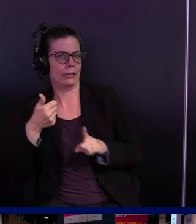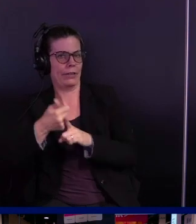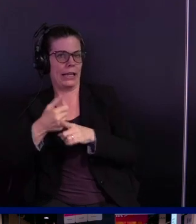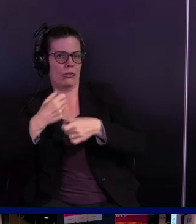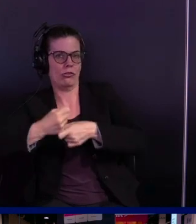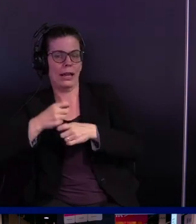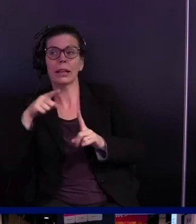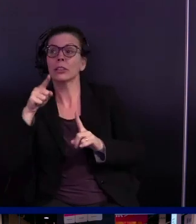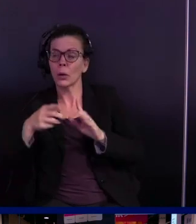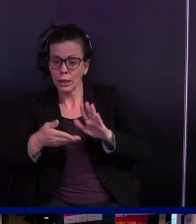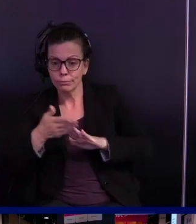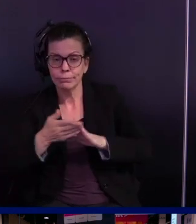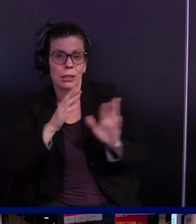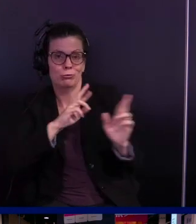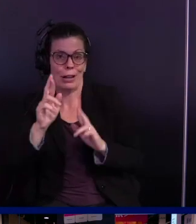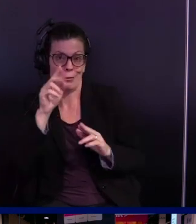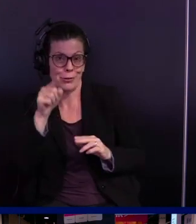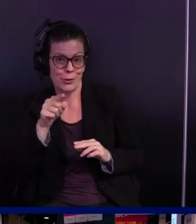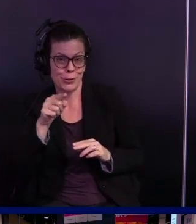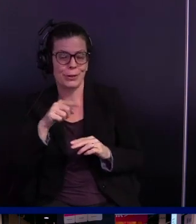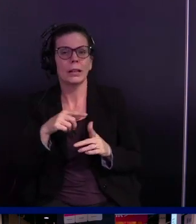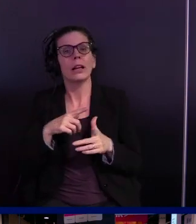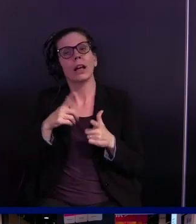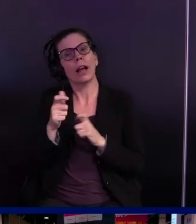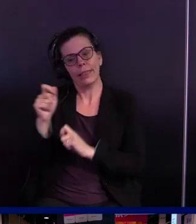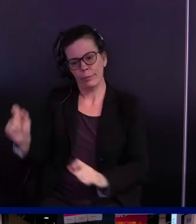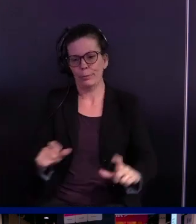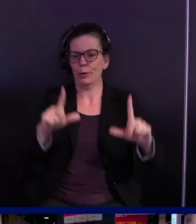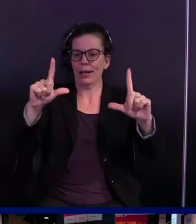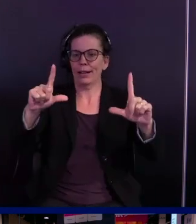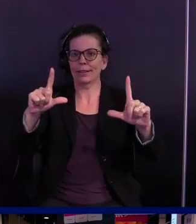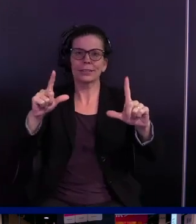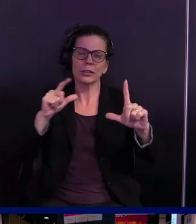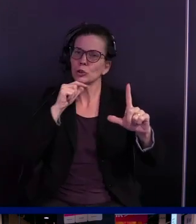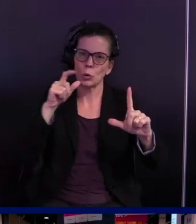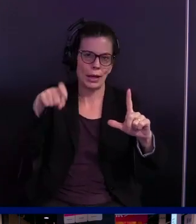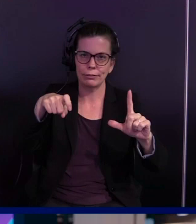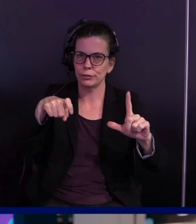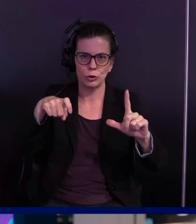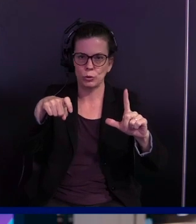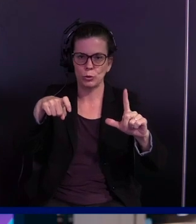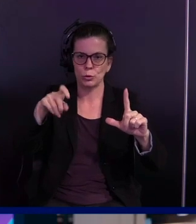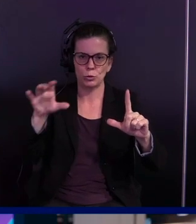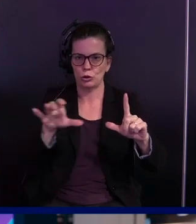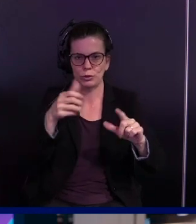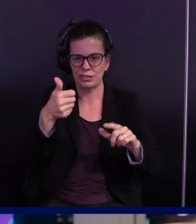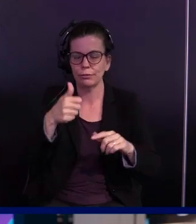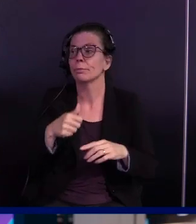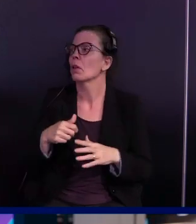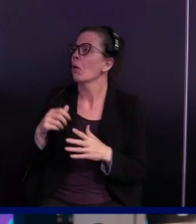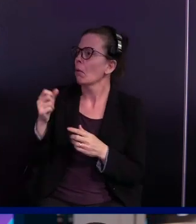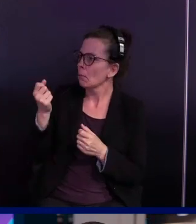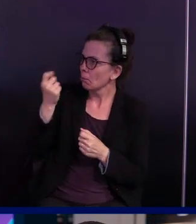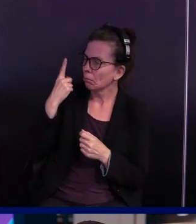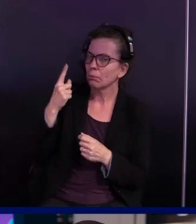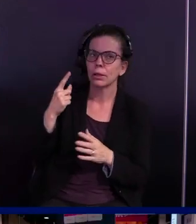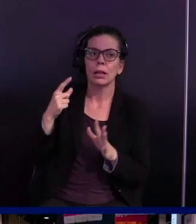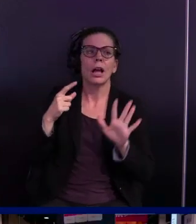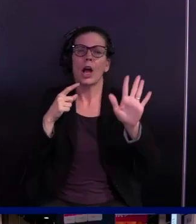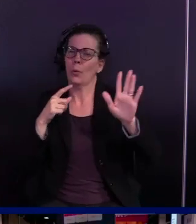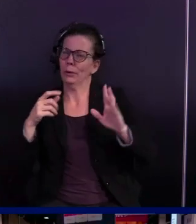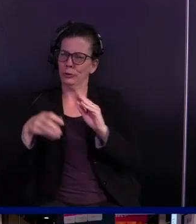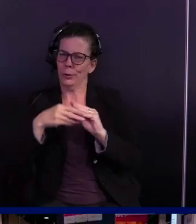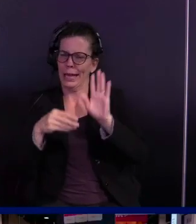that correlation already for you, and brings findings together, so you don't have to do that. Makes sense. Okay. A quick note, right? So we talked a